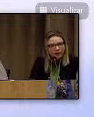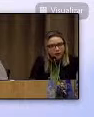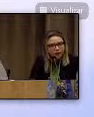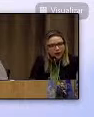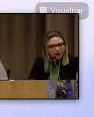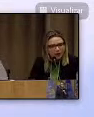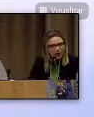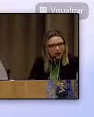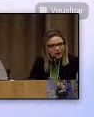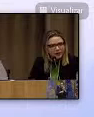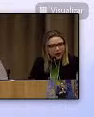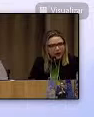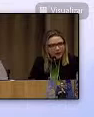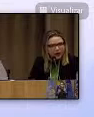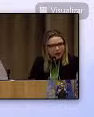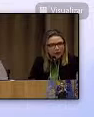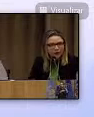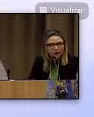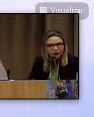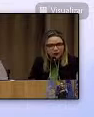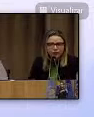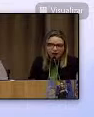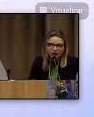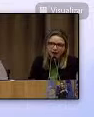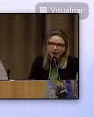care coming from the